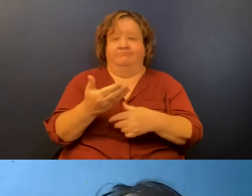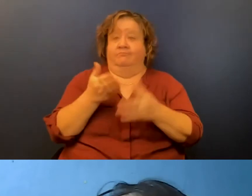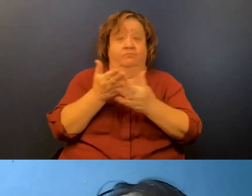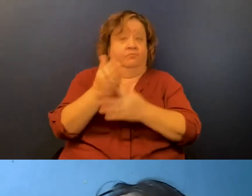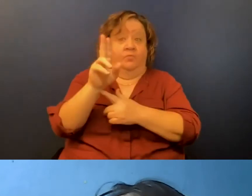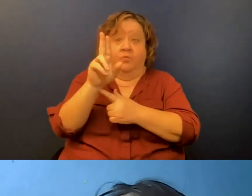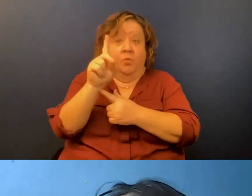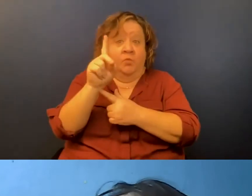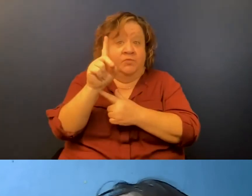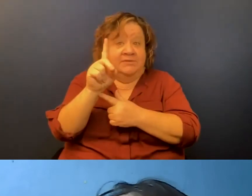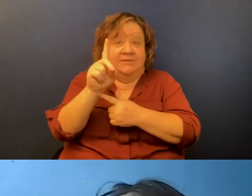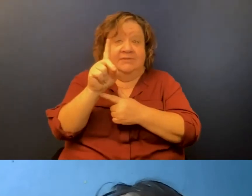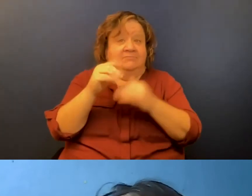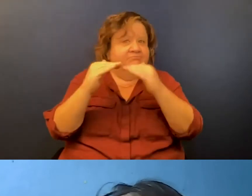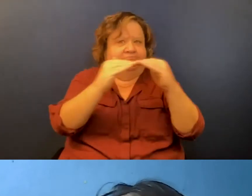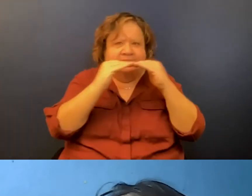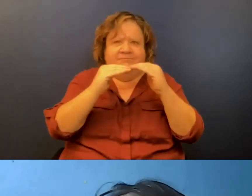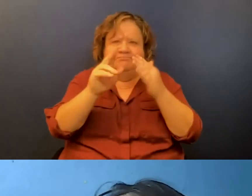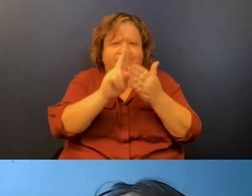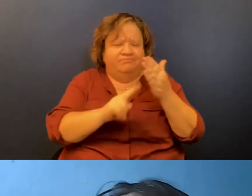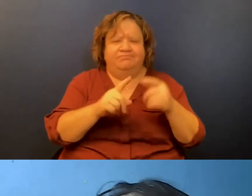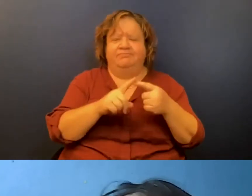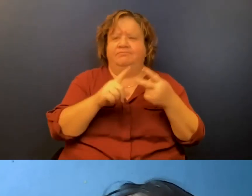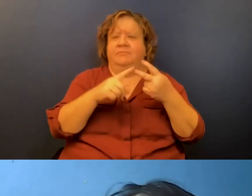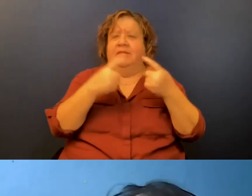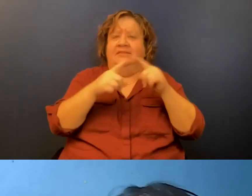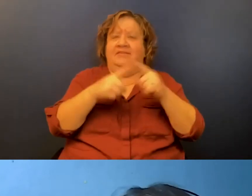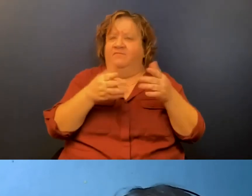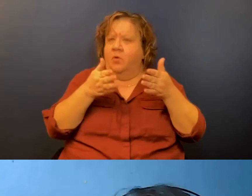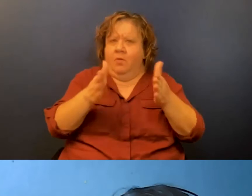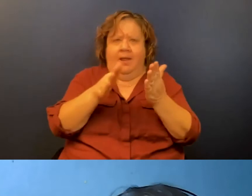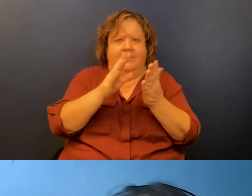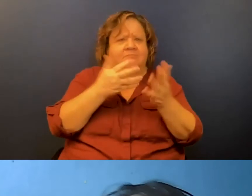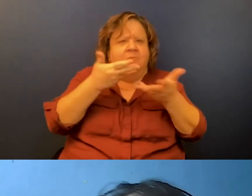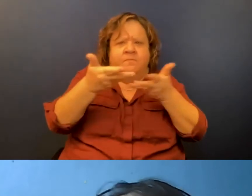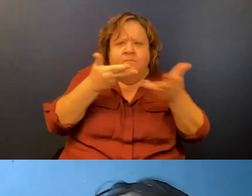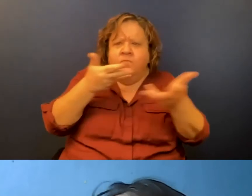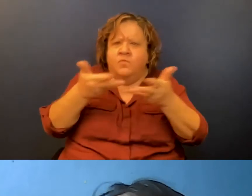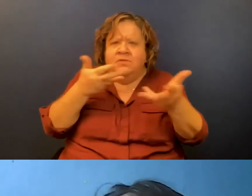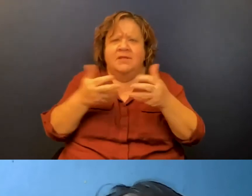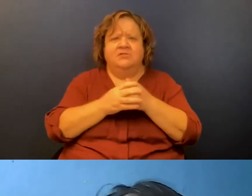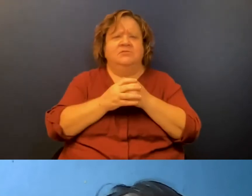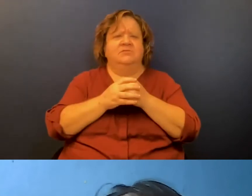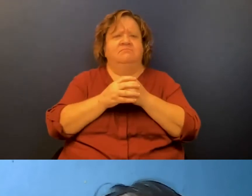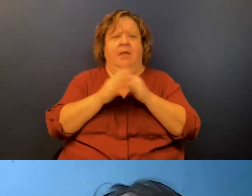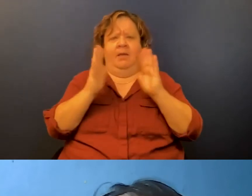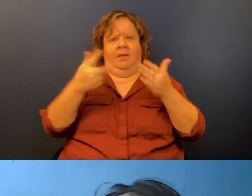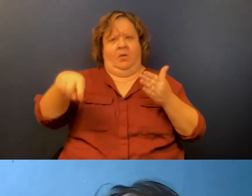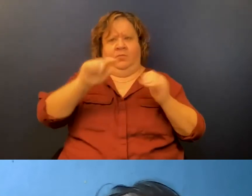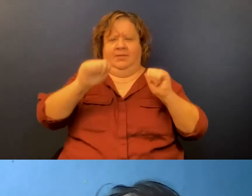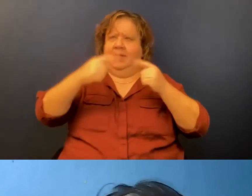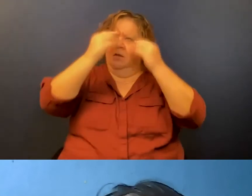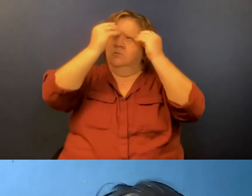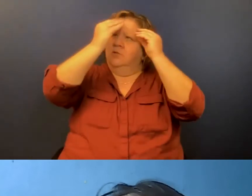spaces and express our thoughts and what we want to say. Next,